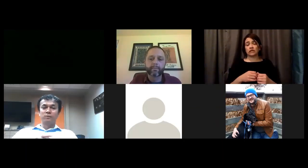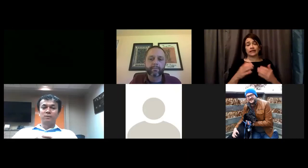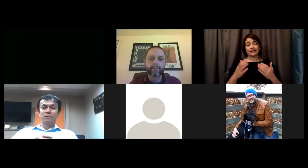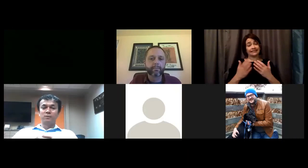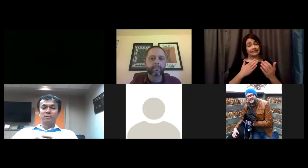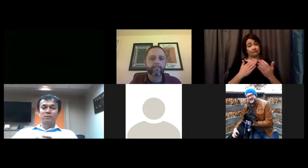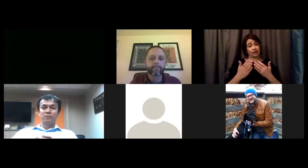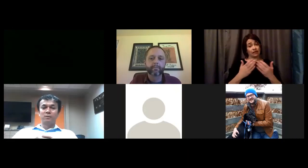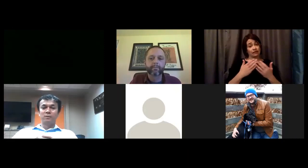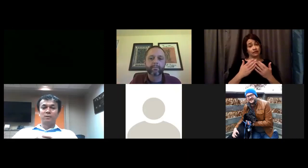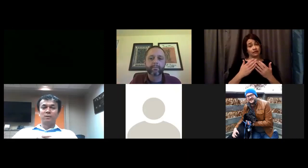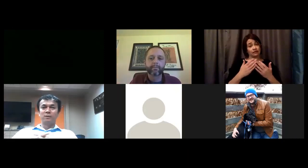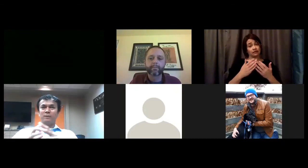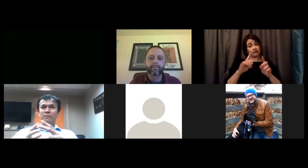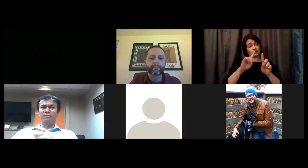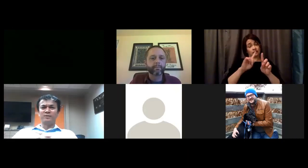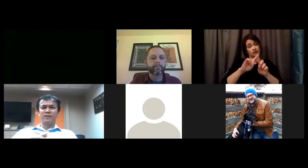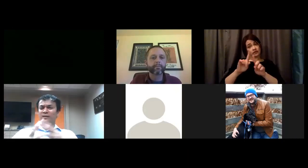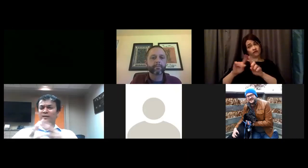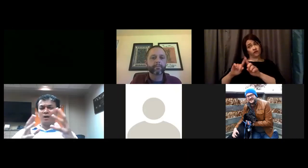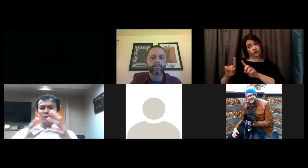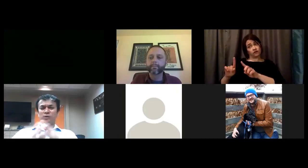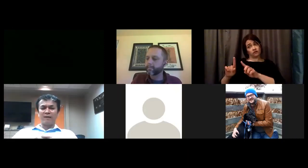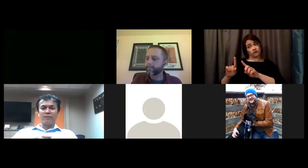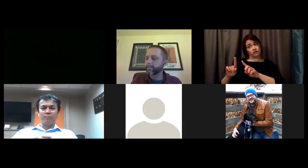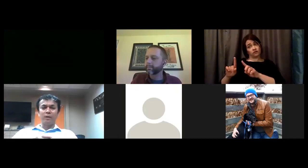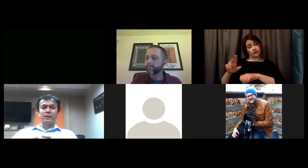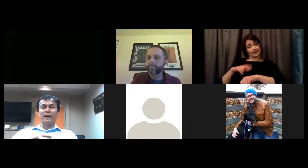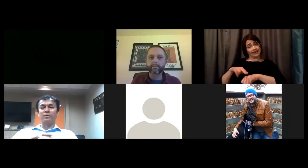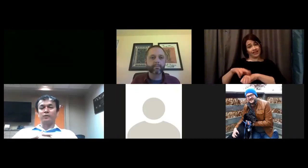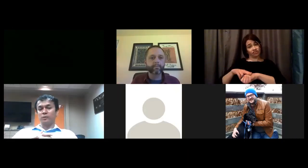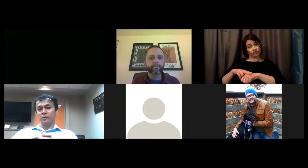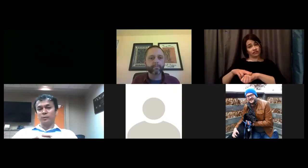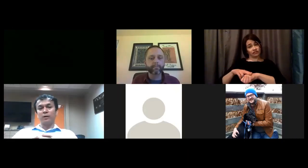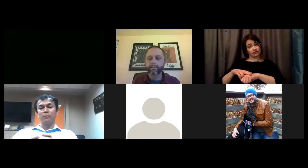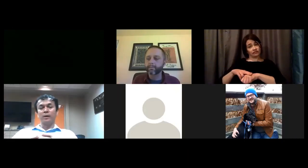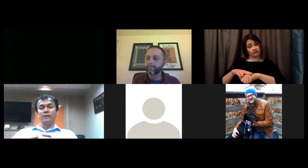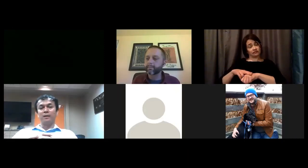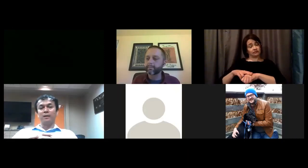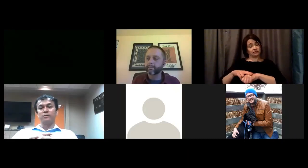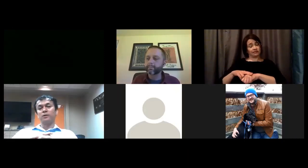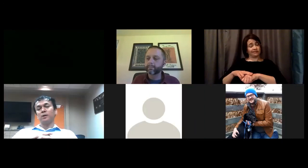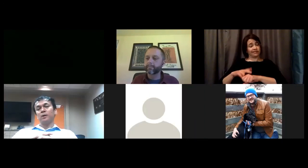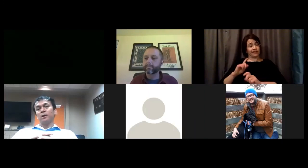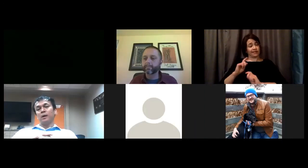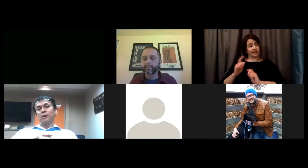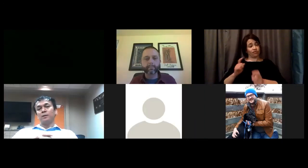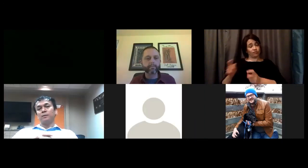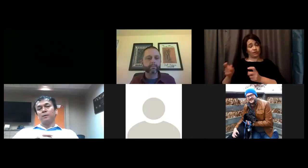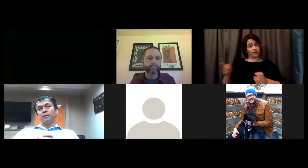contributed, I believe something like almost $500 million or $300 million